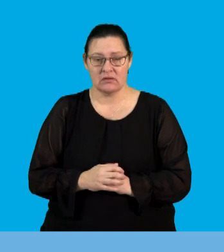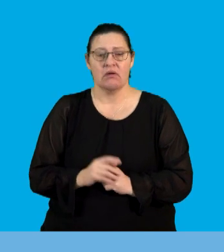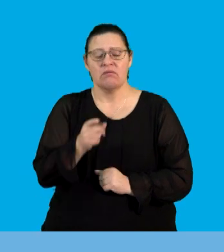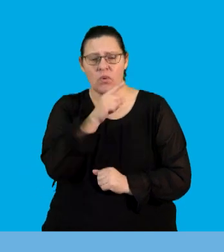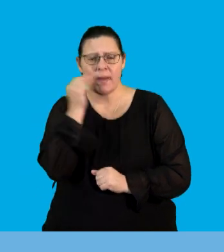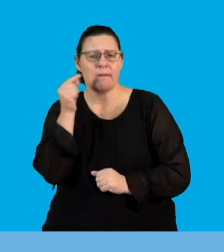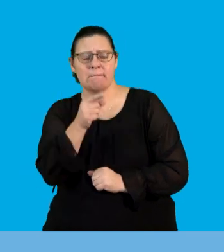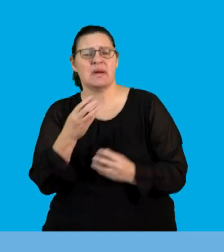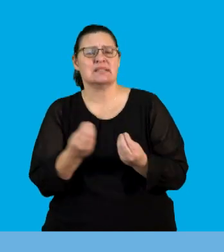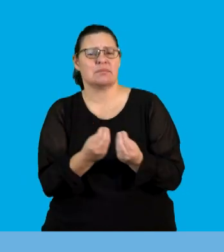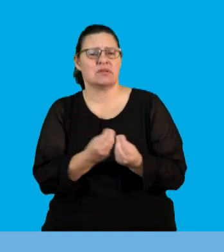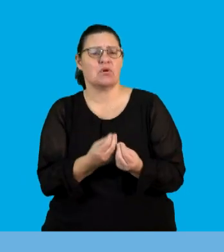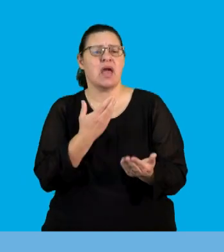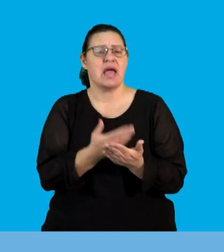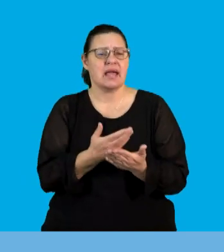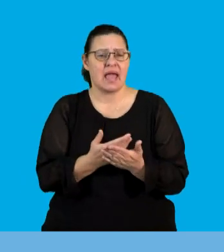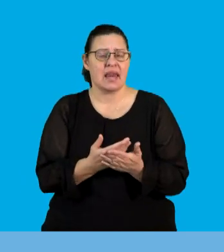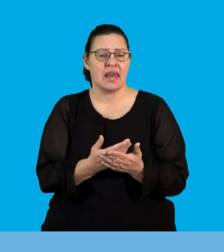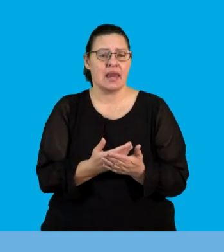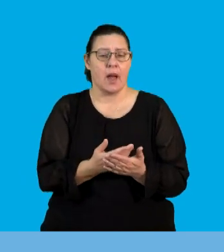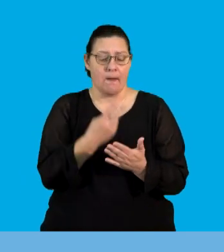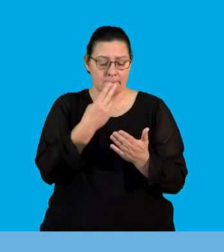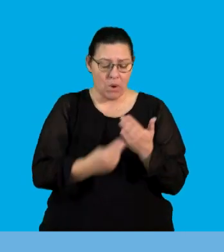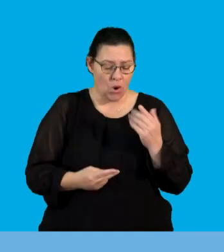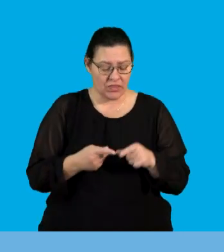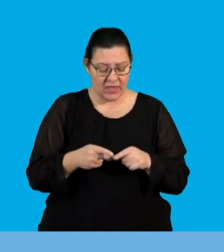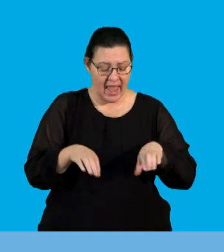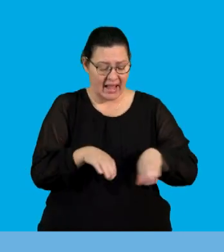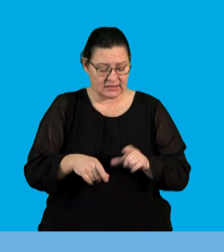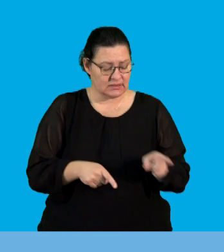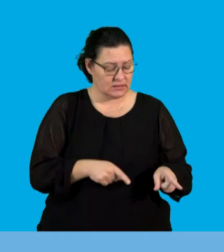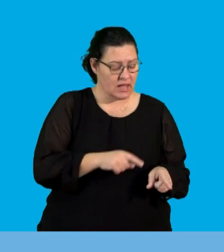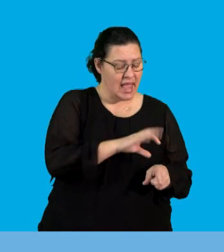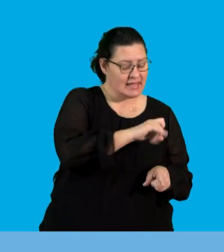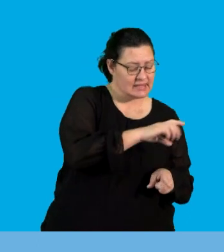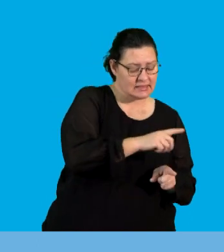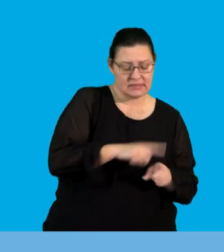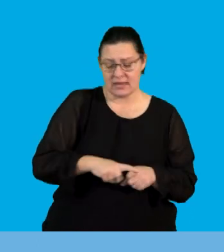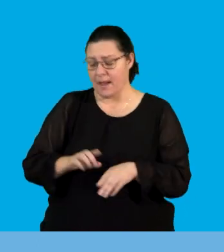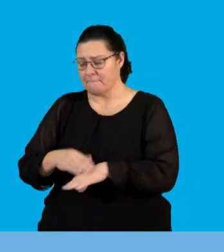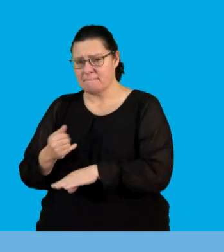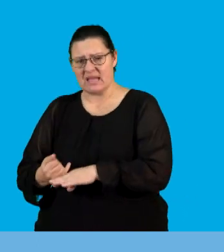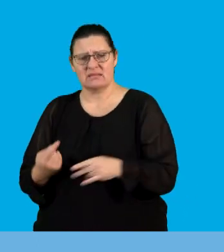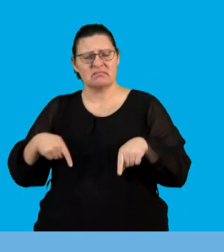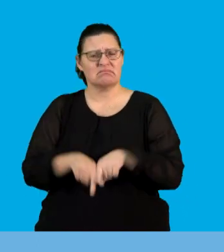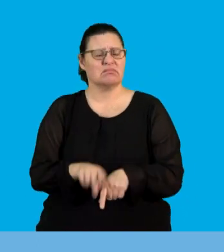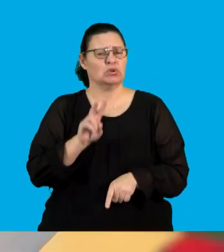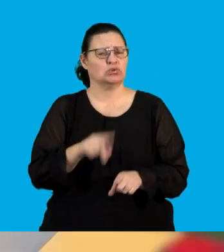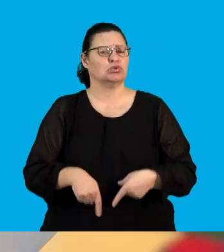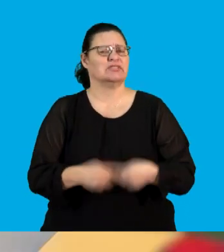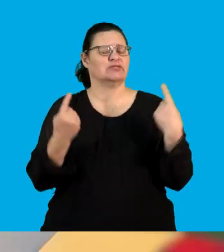is, what do we call substances that can act as both an acid and a base in two different